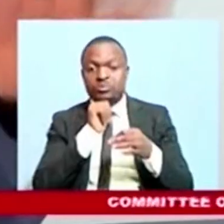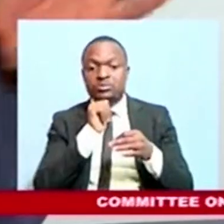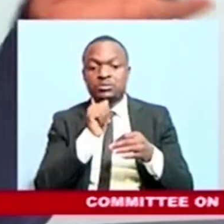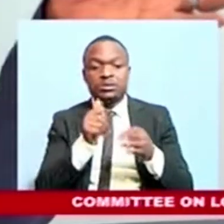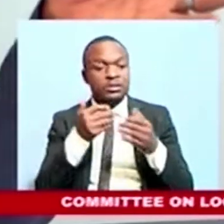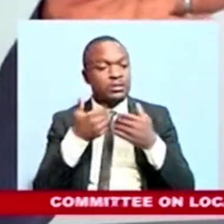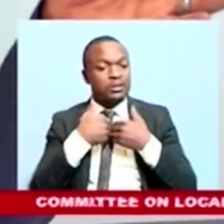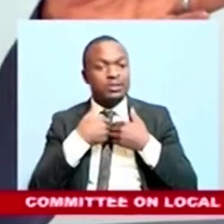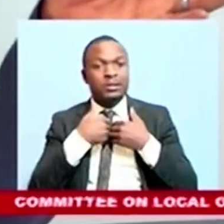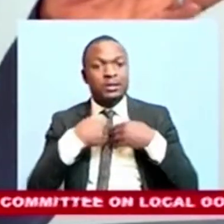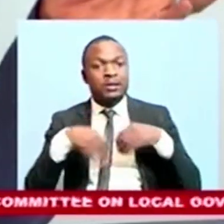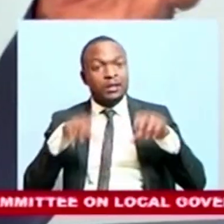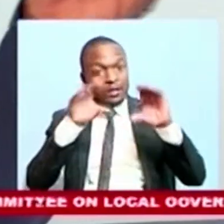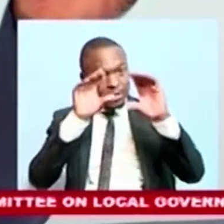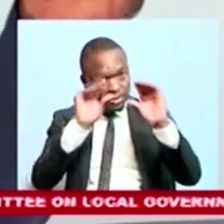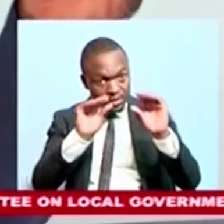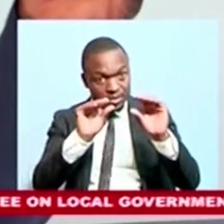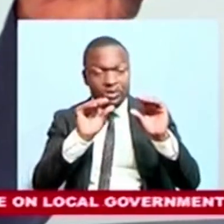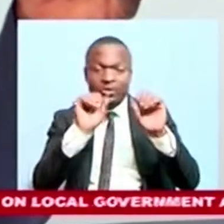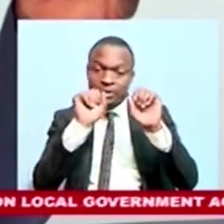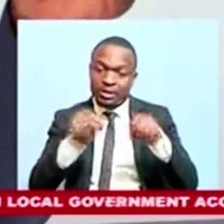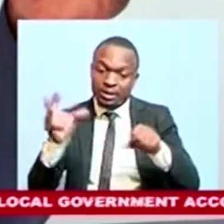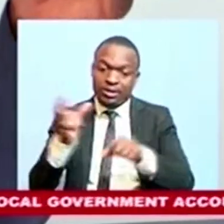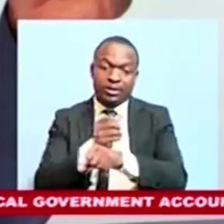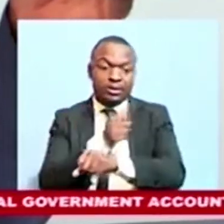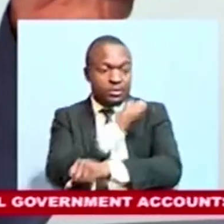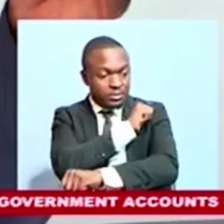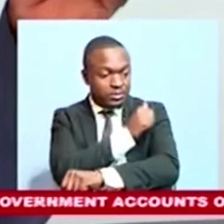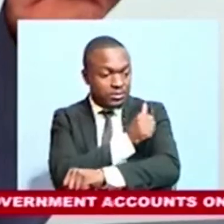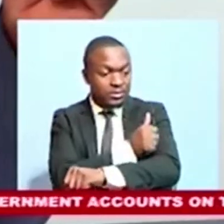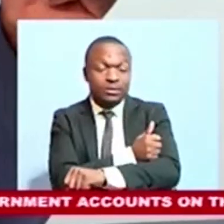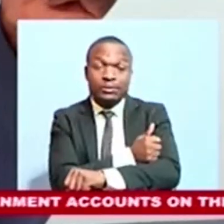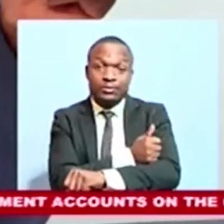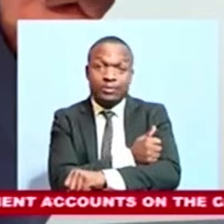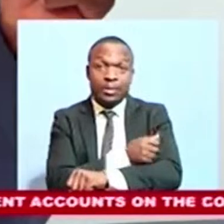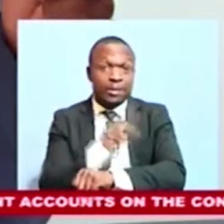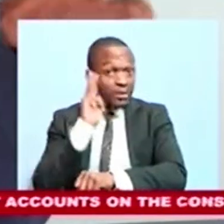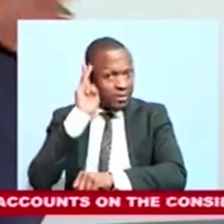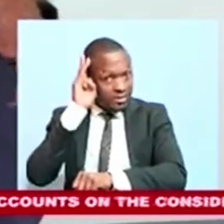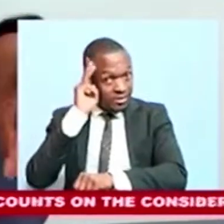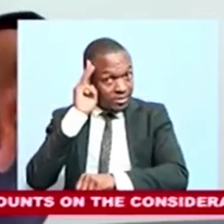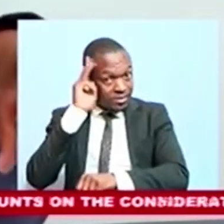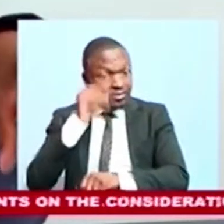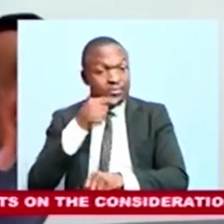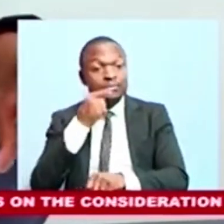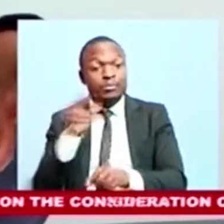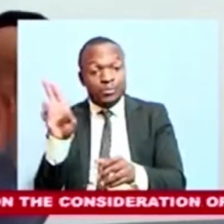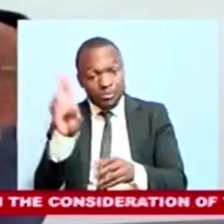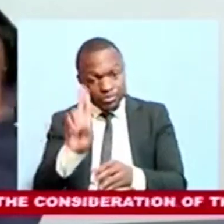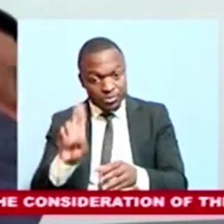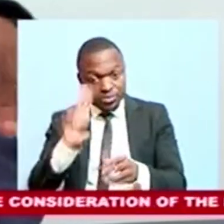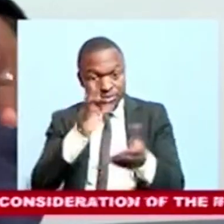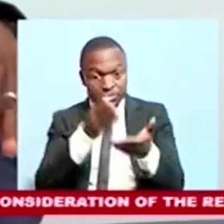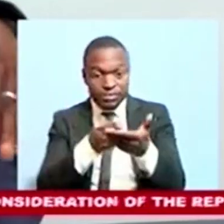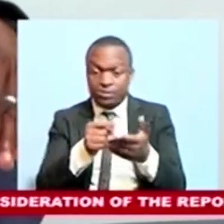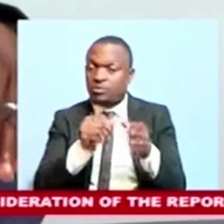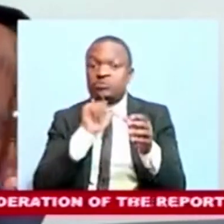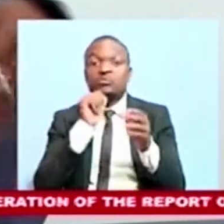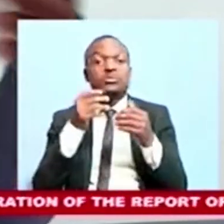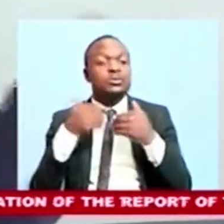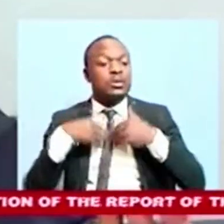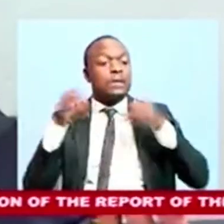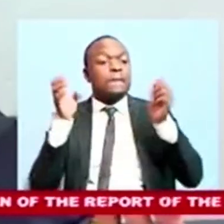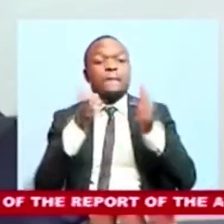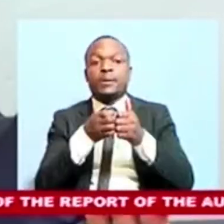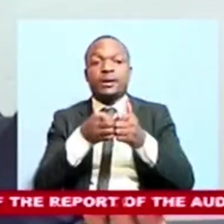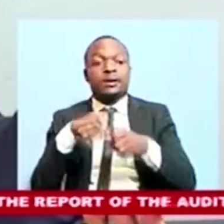have sought express permission from the ministry to say, we are going to use this money because there is no banking facility